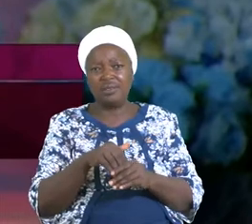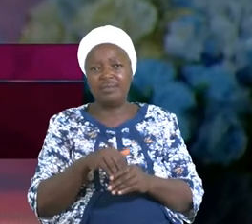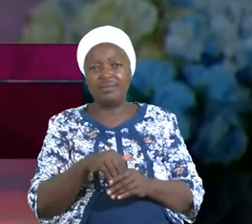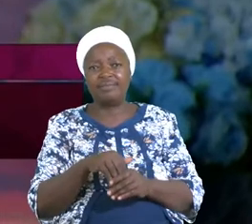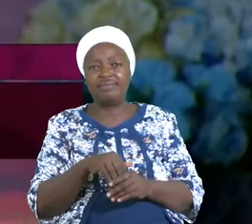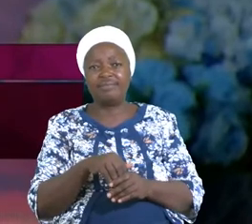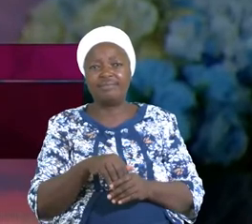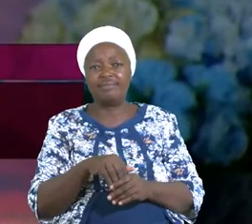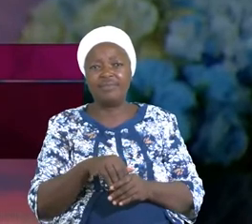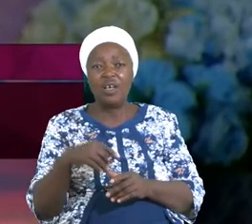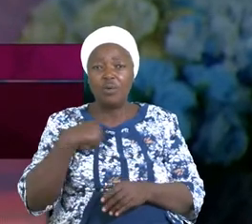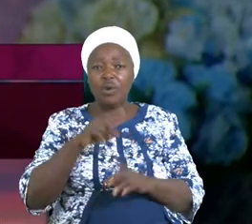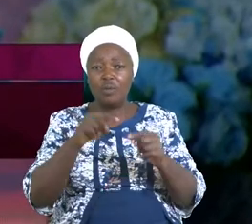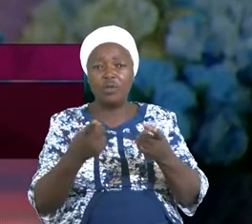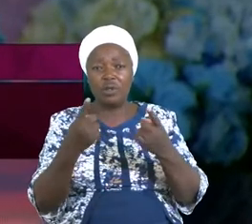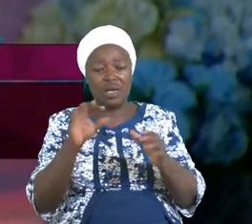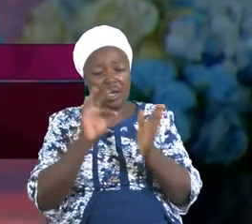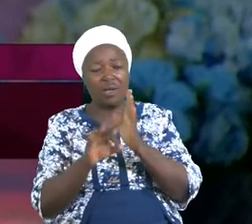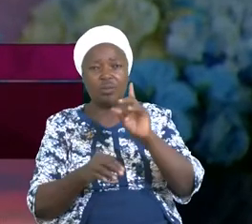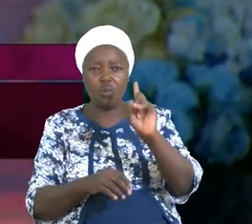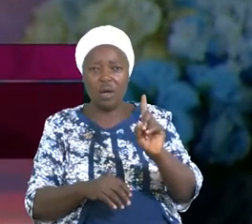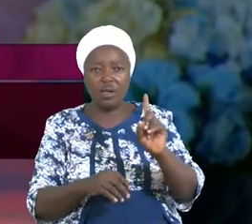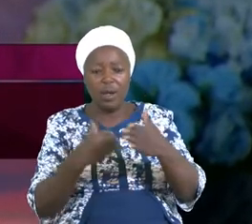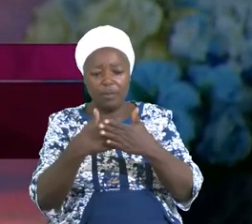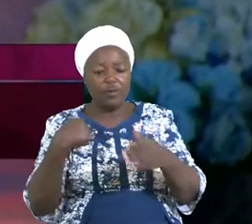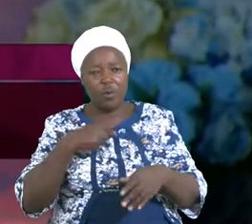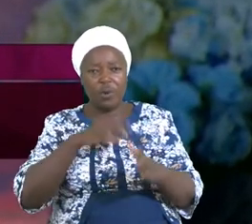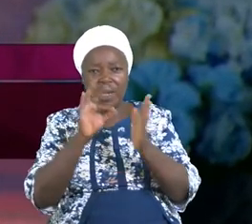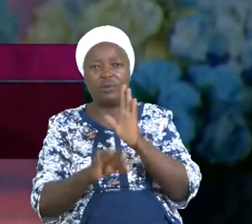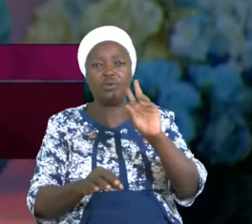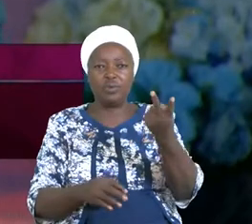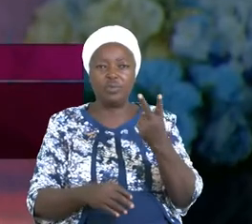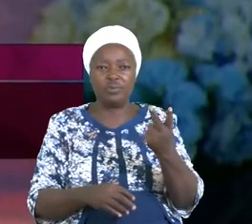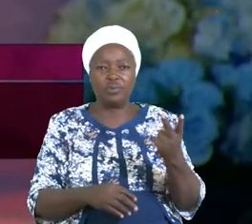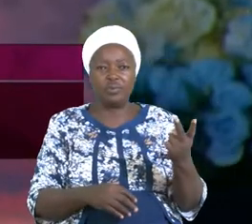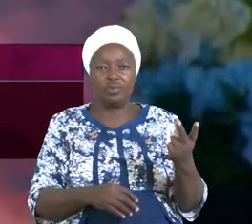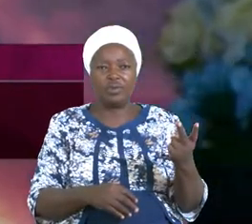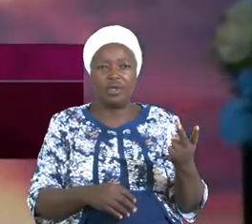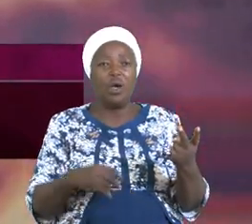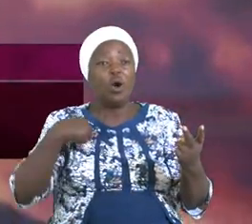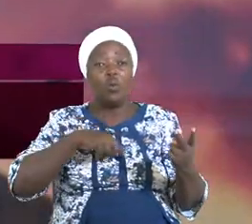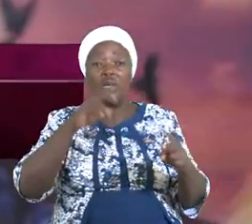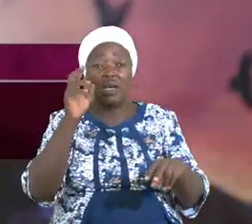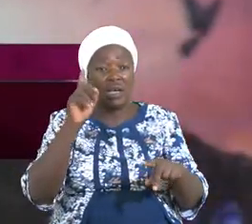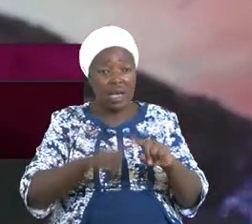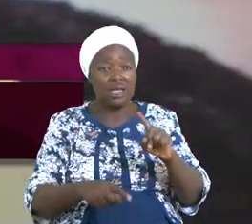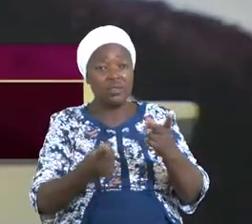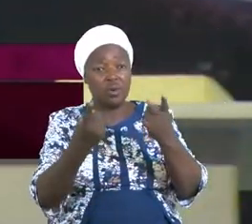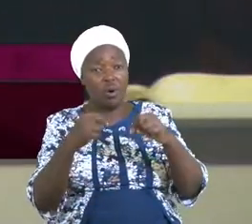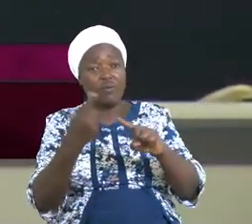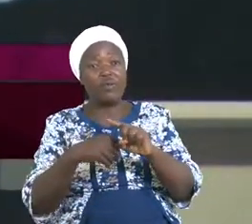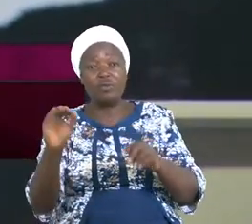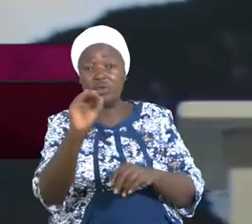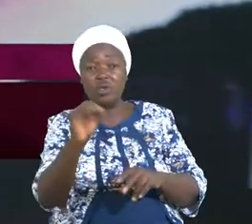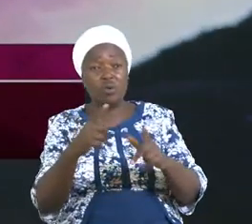we must count one before we count two. We cannot come from the zero class and